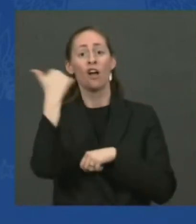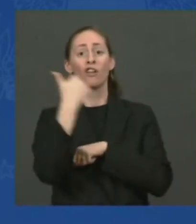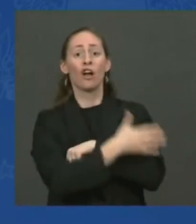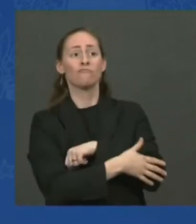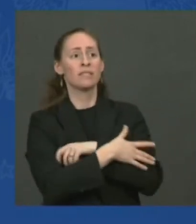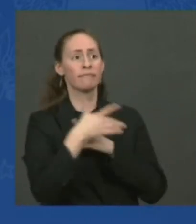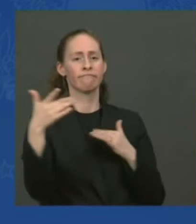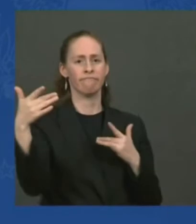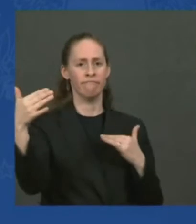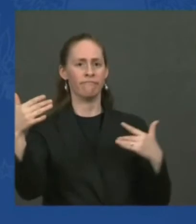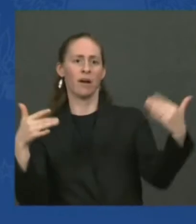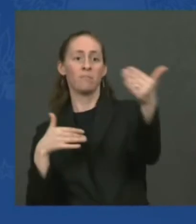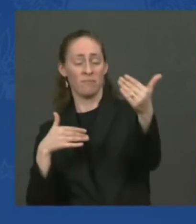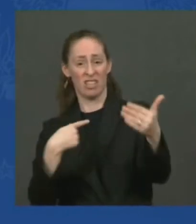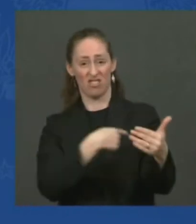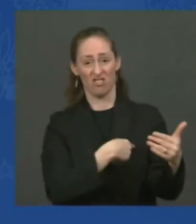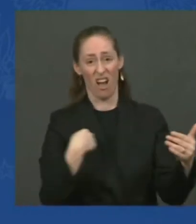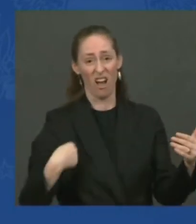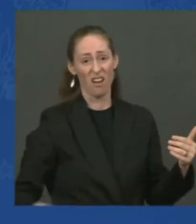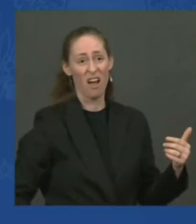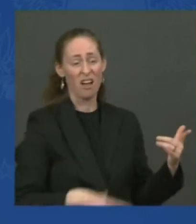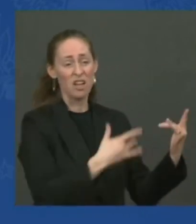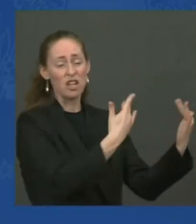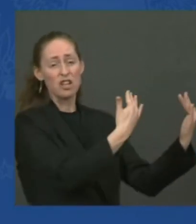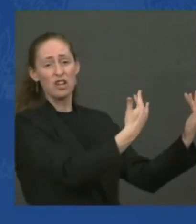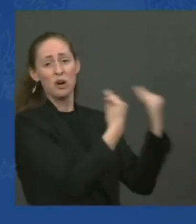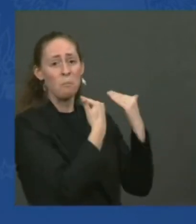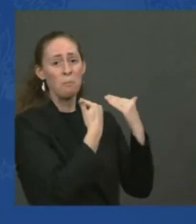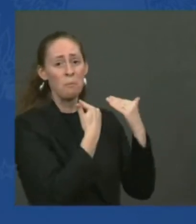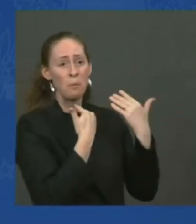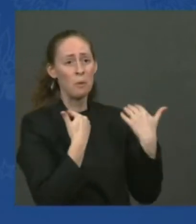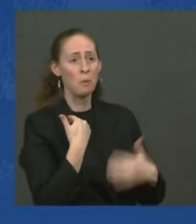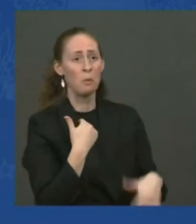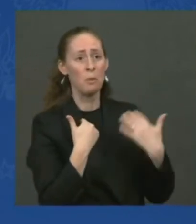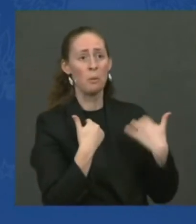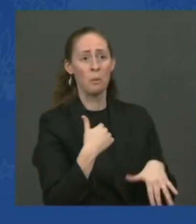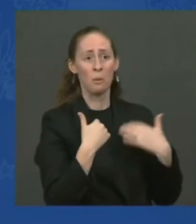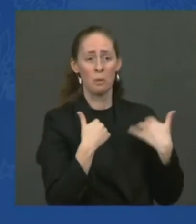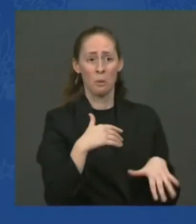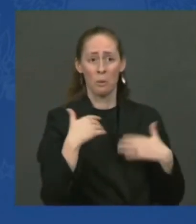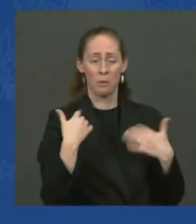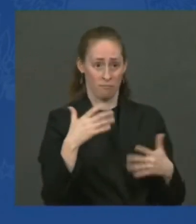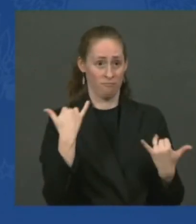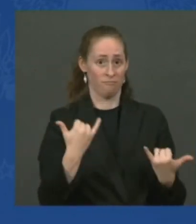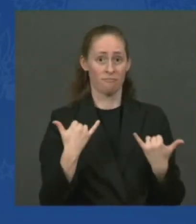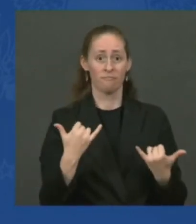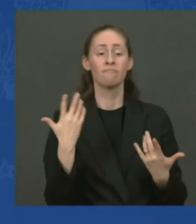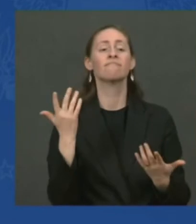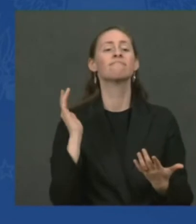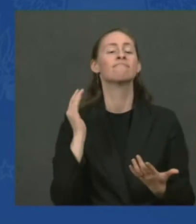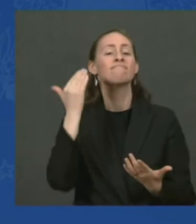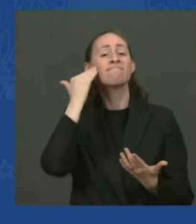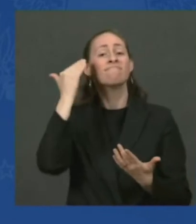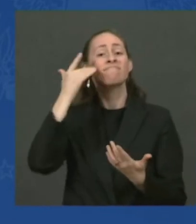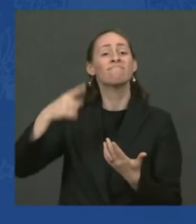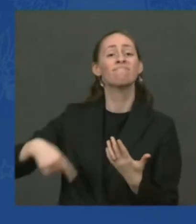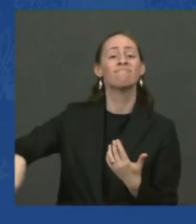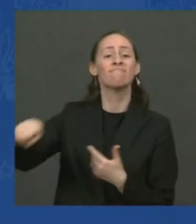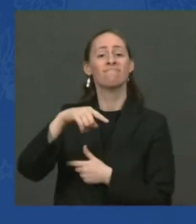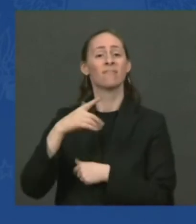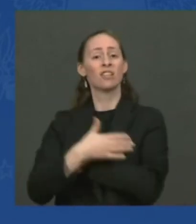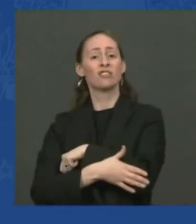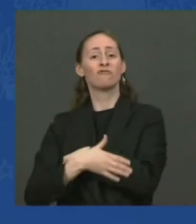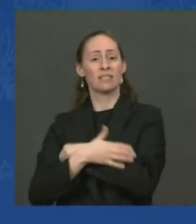Our infrastructure used to be rated the best in the world. Now, according to the World Economic Forum, we rank 13th in the world. Well,